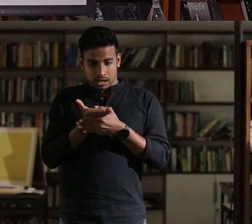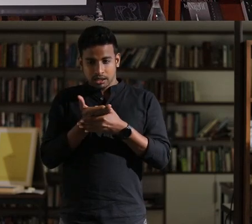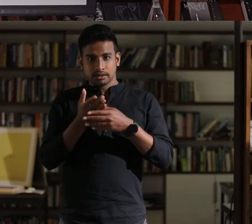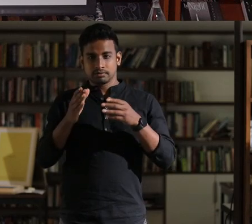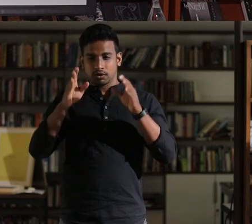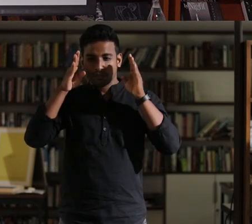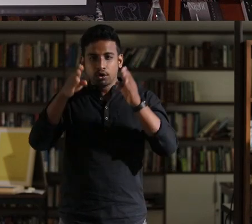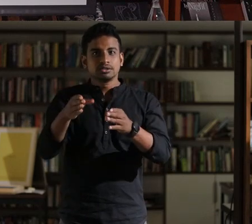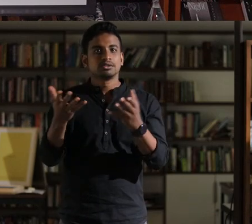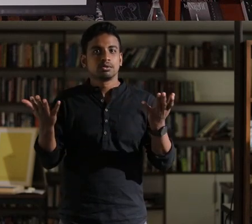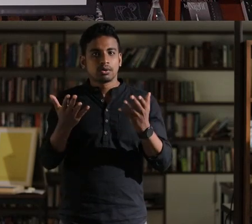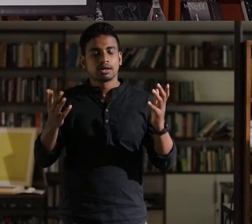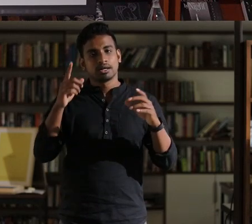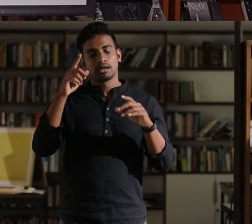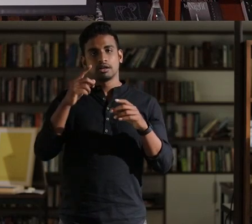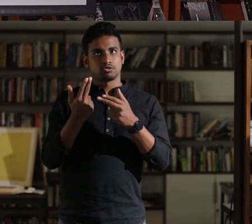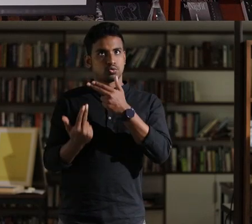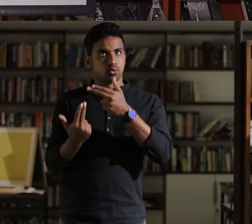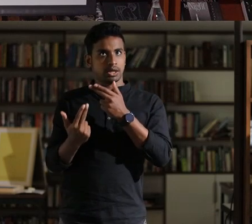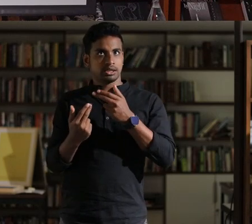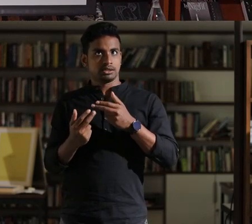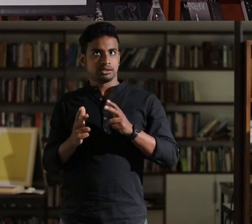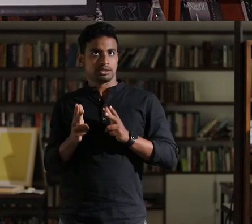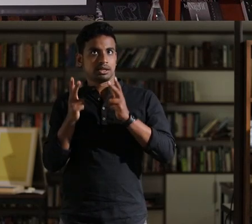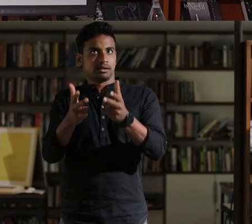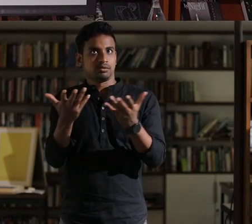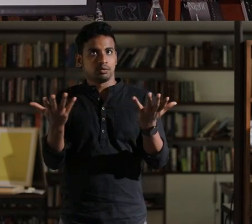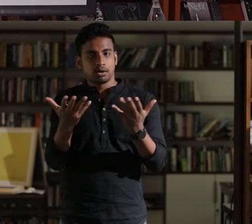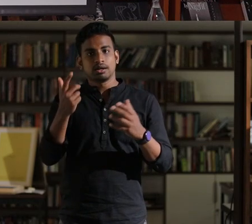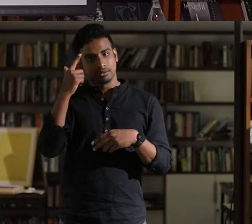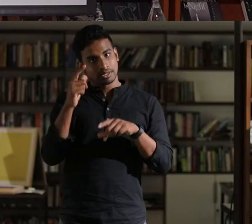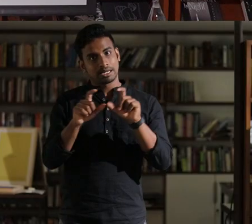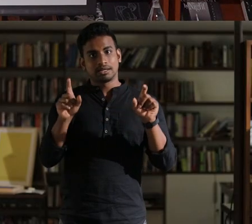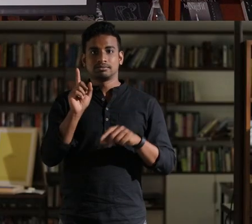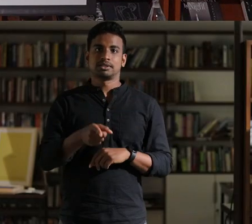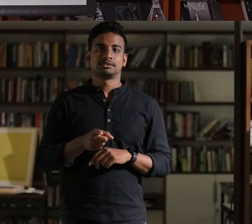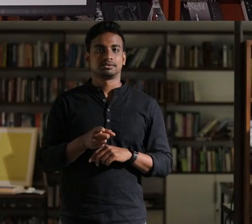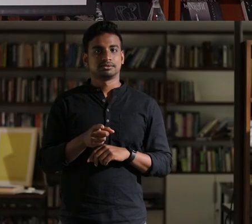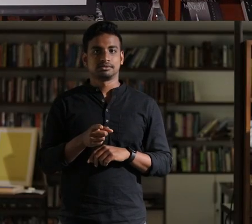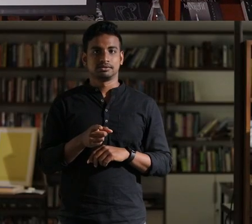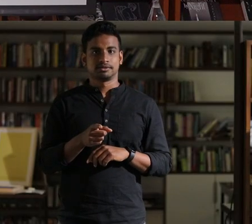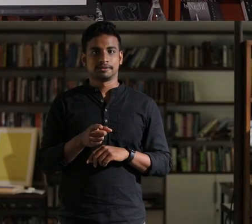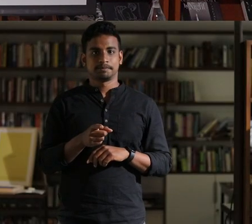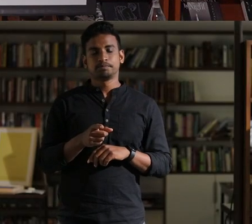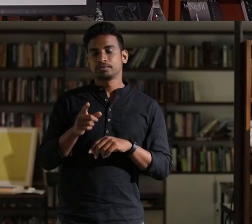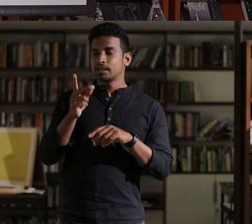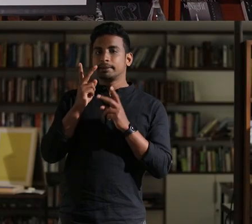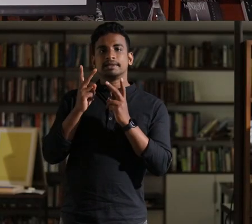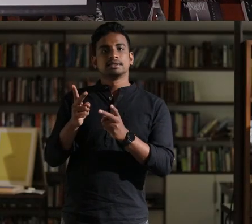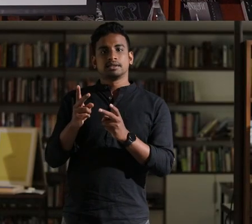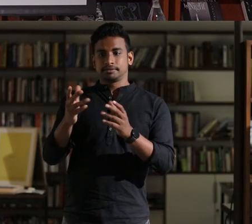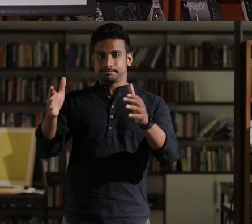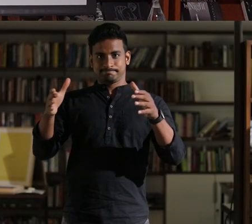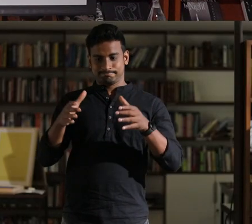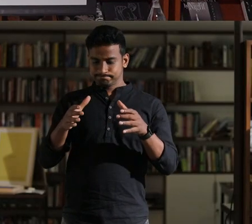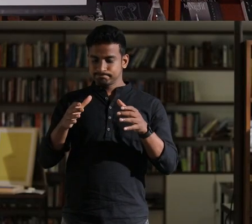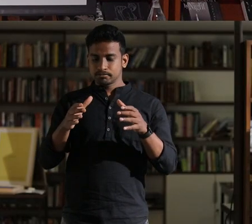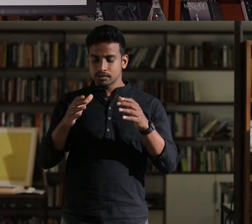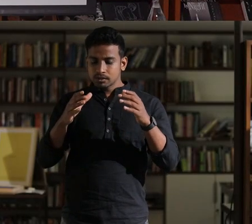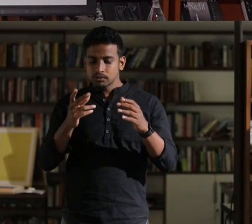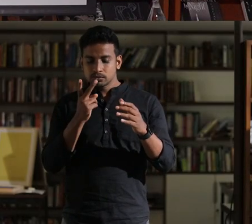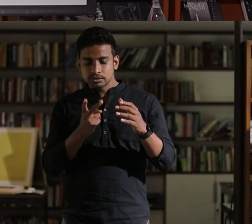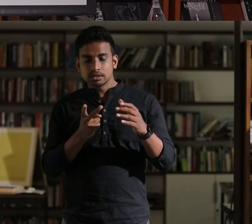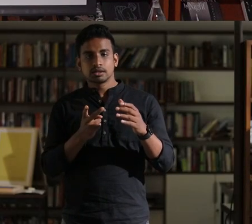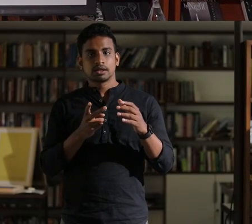of all kinds are what they do. When you see an archive, you get information which was presented like